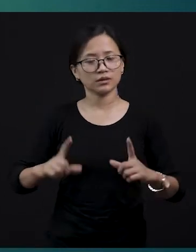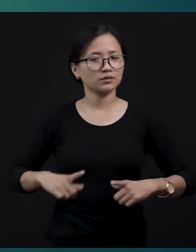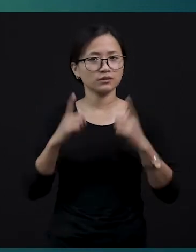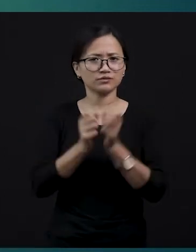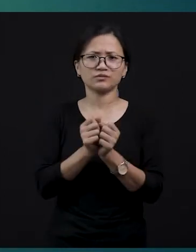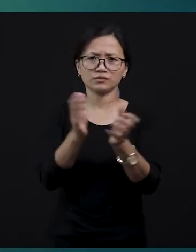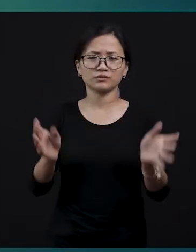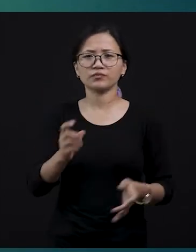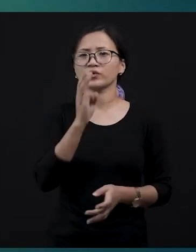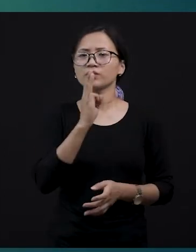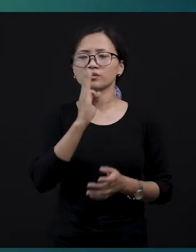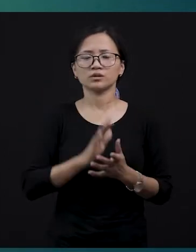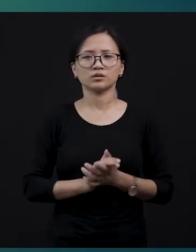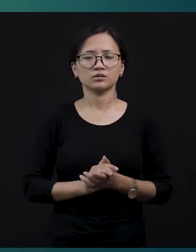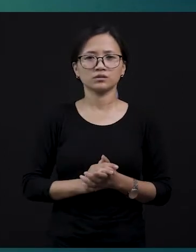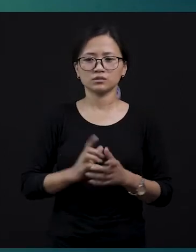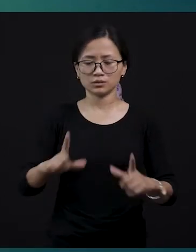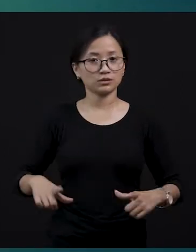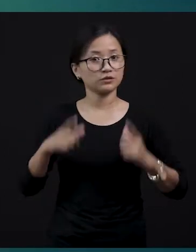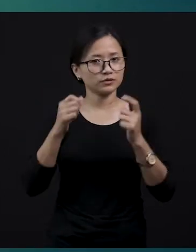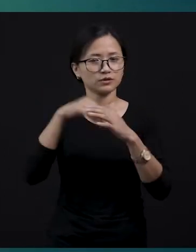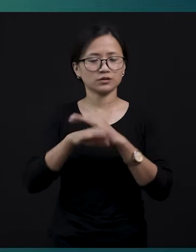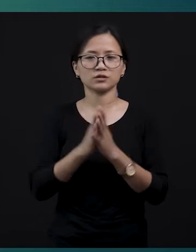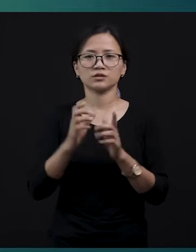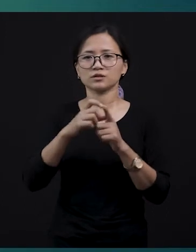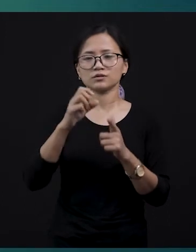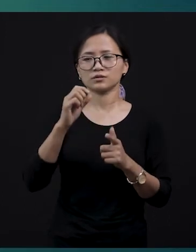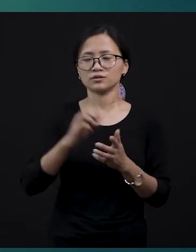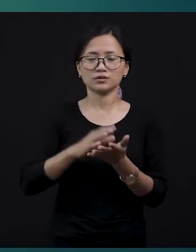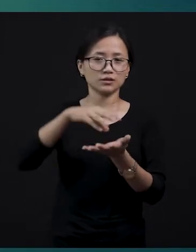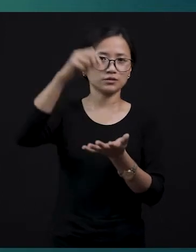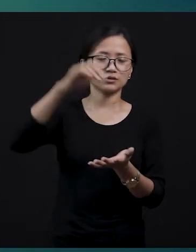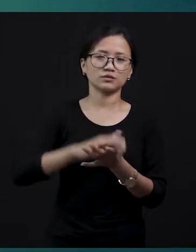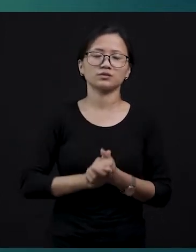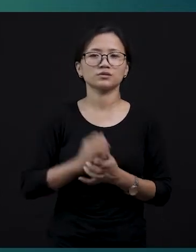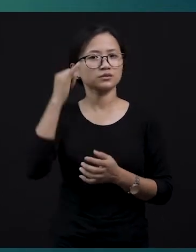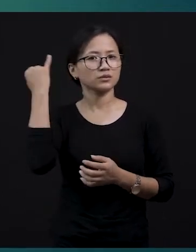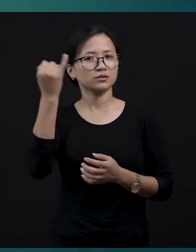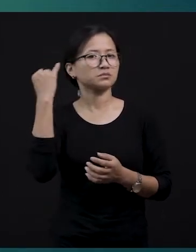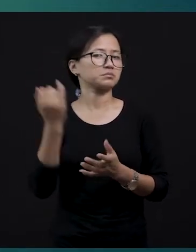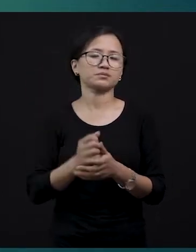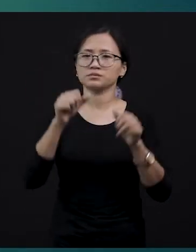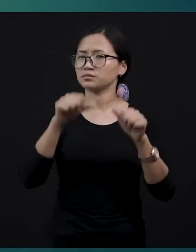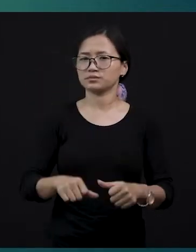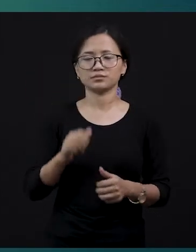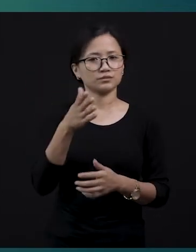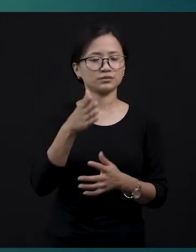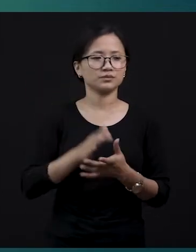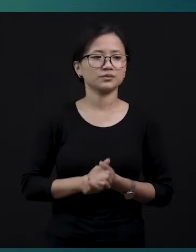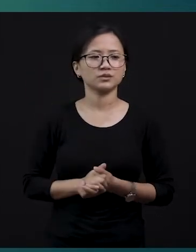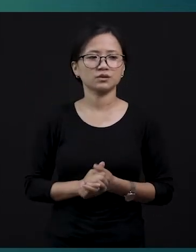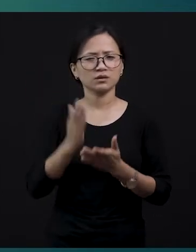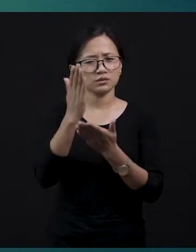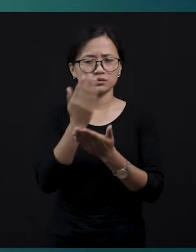and to be living in a desert would be unimaginable. But one more thing, there are some particular